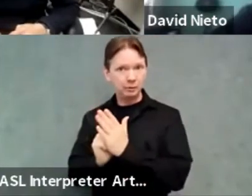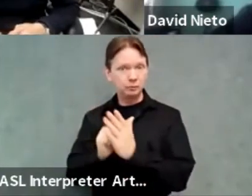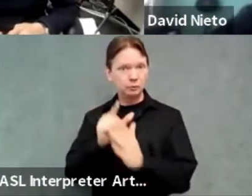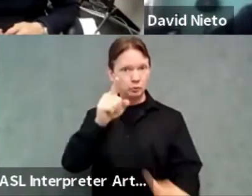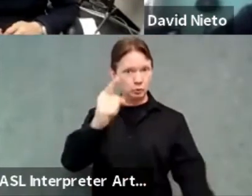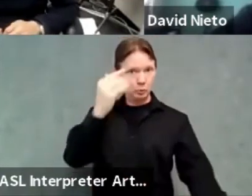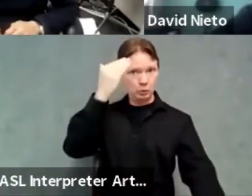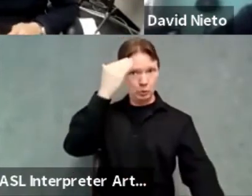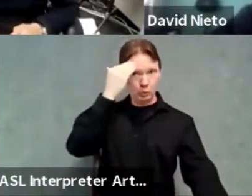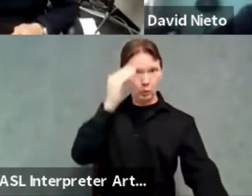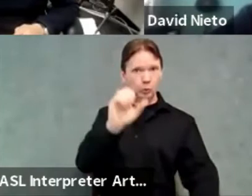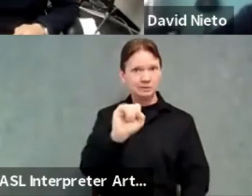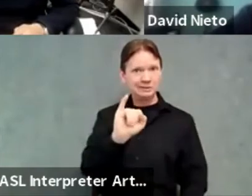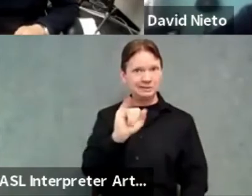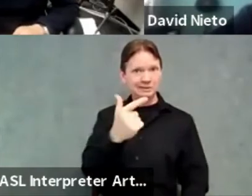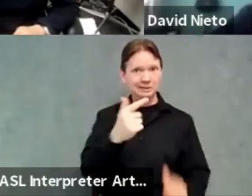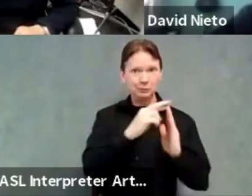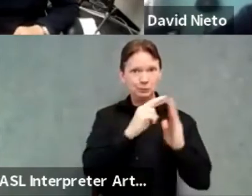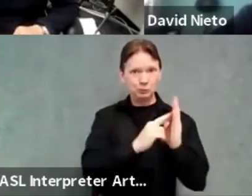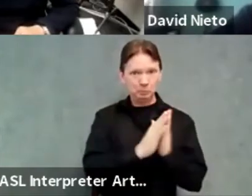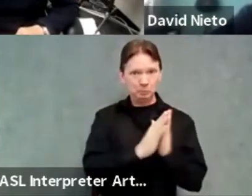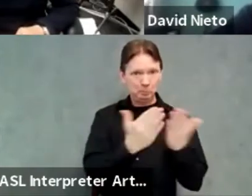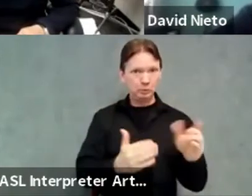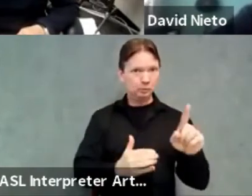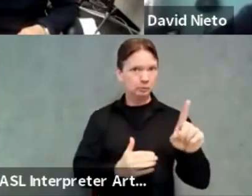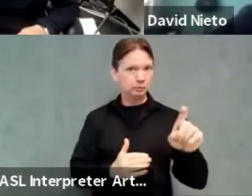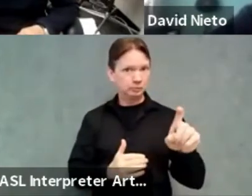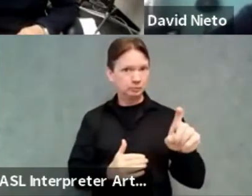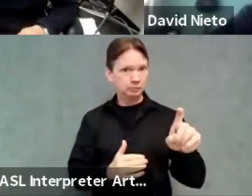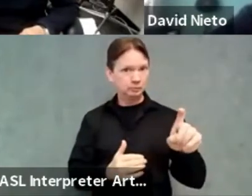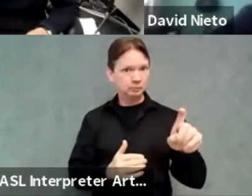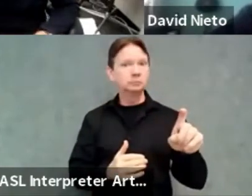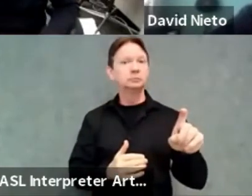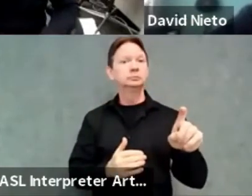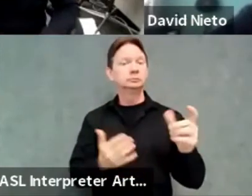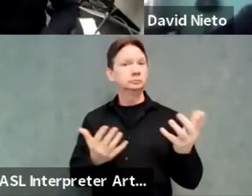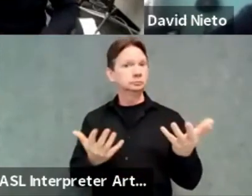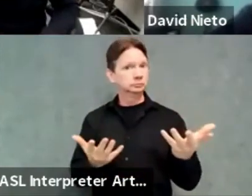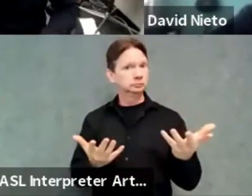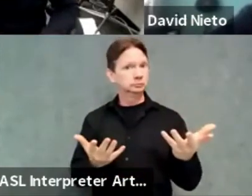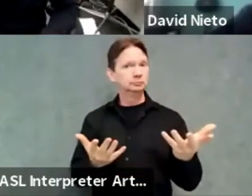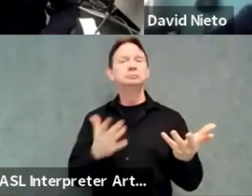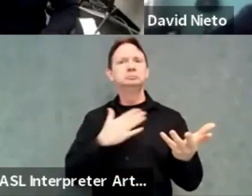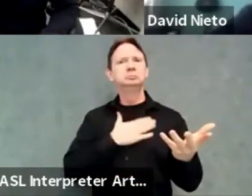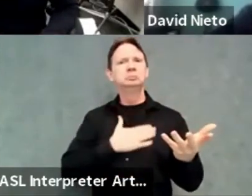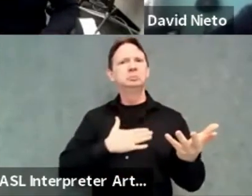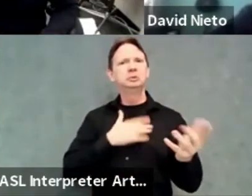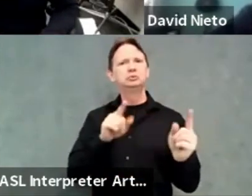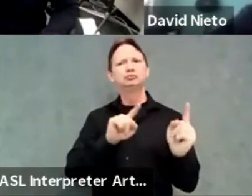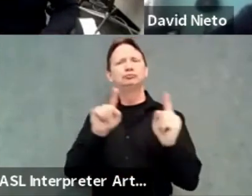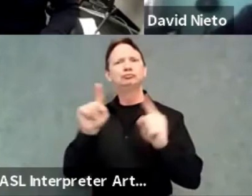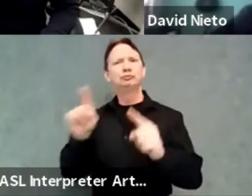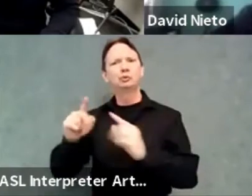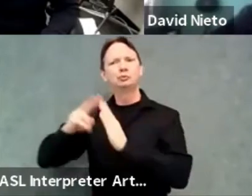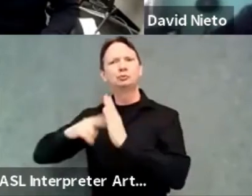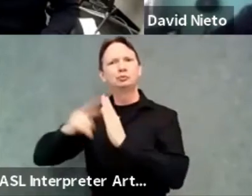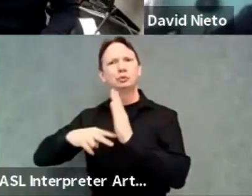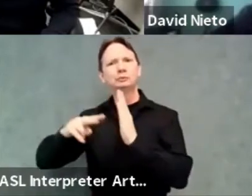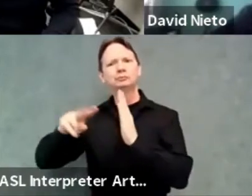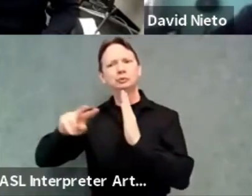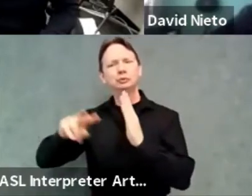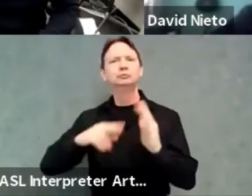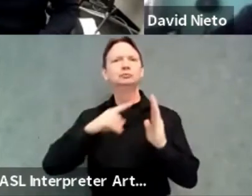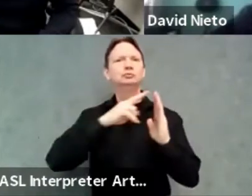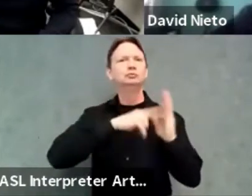Just going there and becoming familiar with that information can, in the long run, save you a lot of